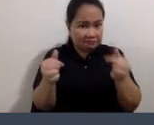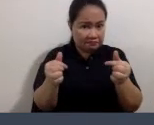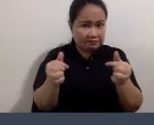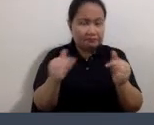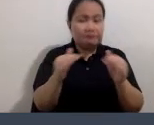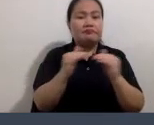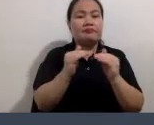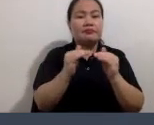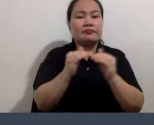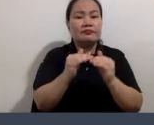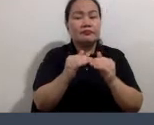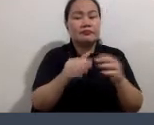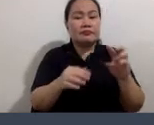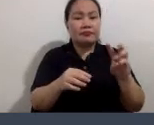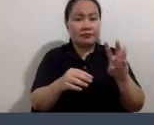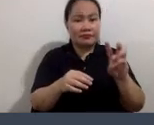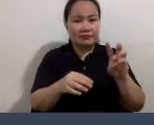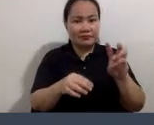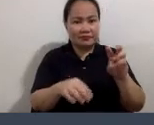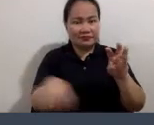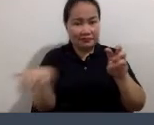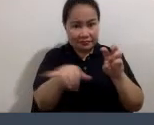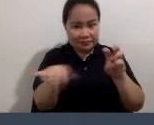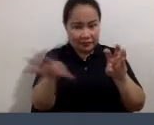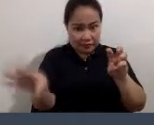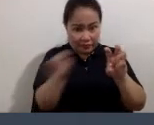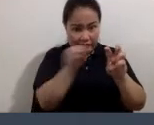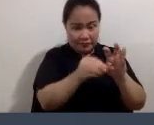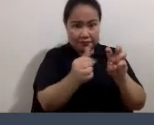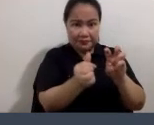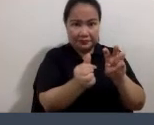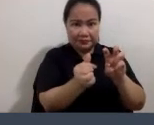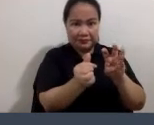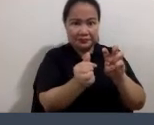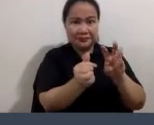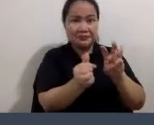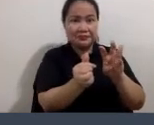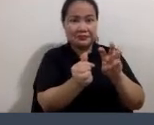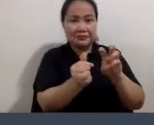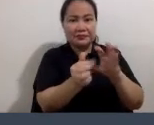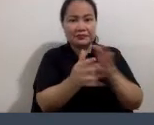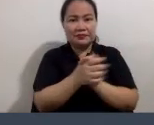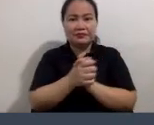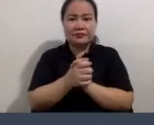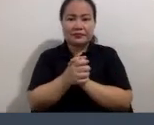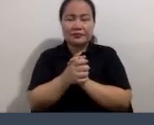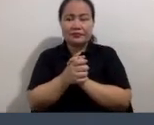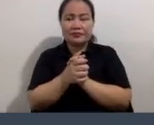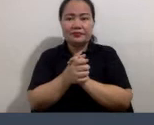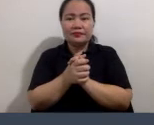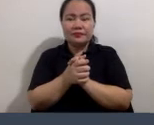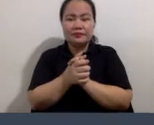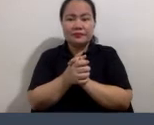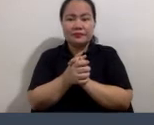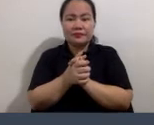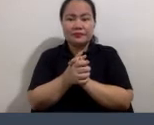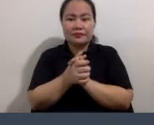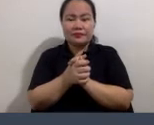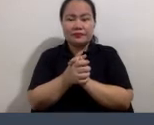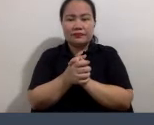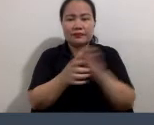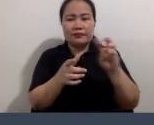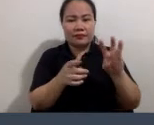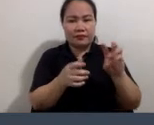So, 10 and 6, that is 16. And then, keep the common sign. So, since pareho silang negative, so pareho silang